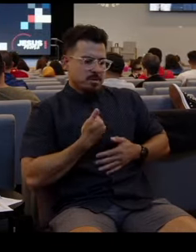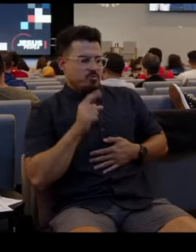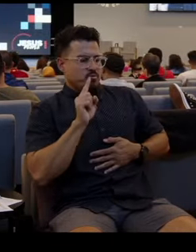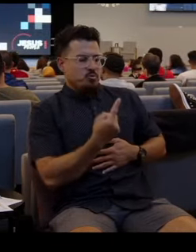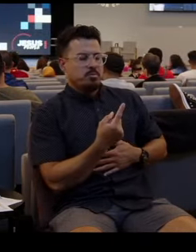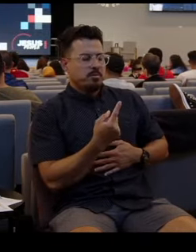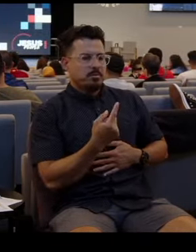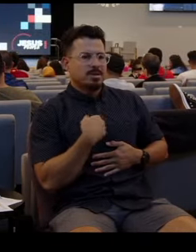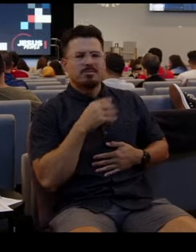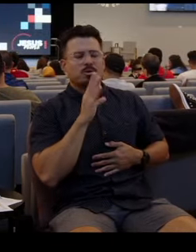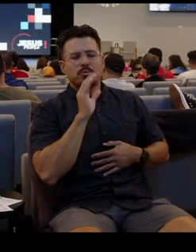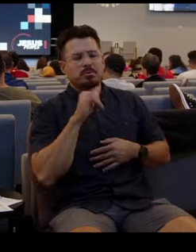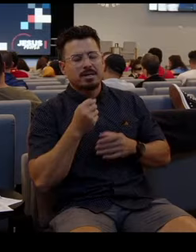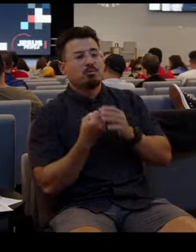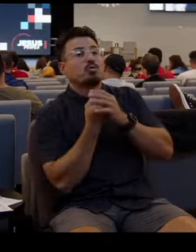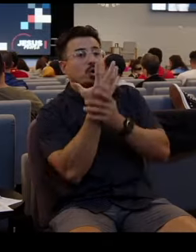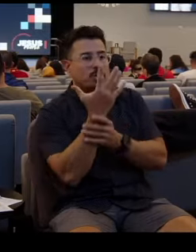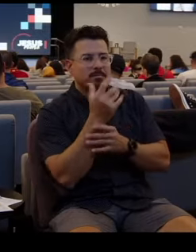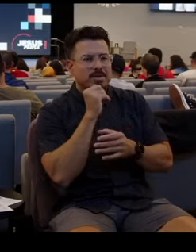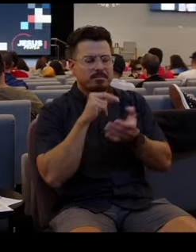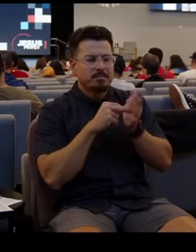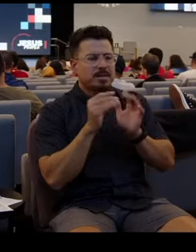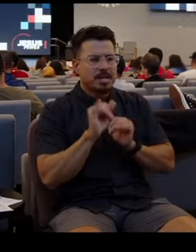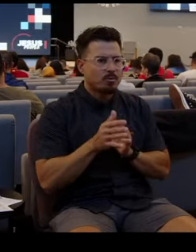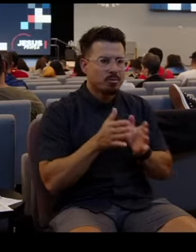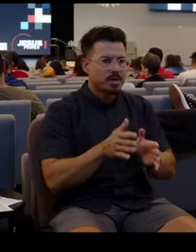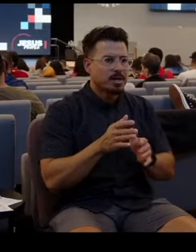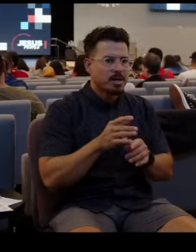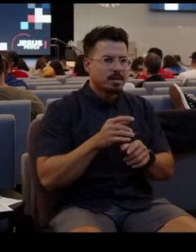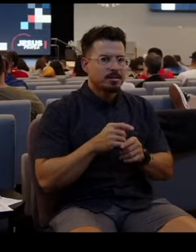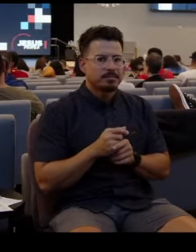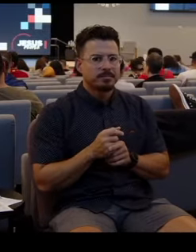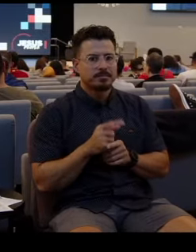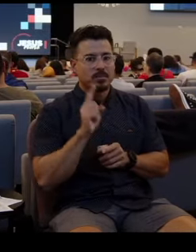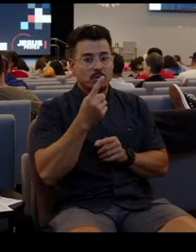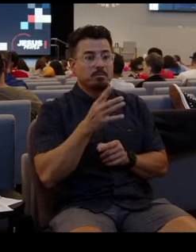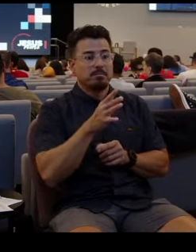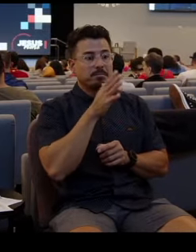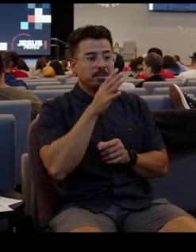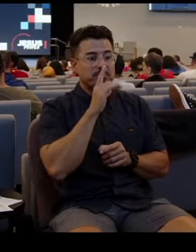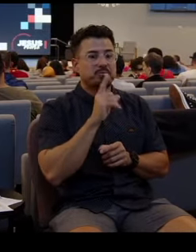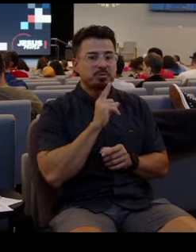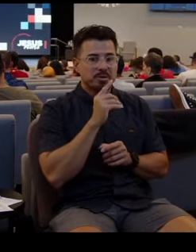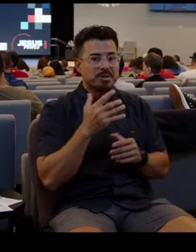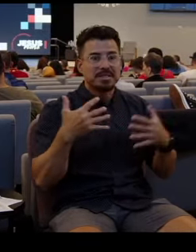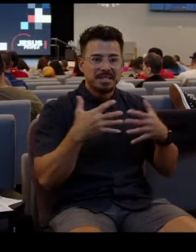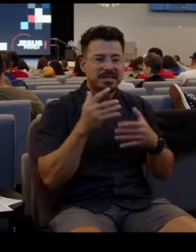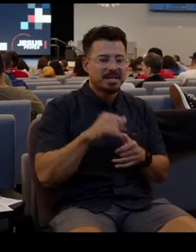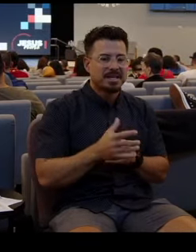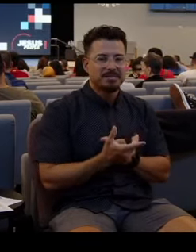That's not what it means, right, to grow up. Only to the most fearful mother, maybe, it would mean that.